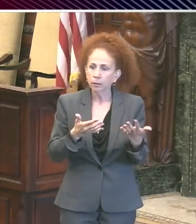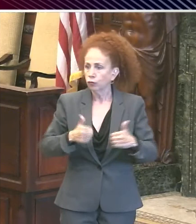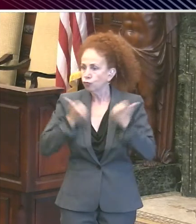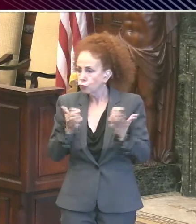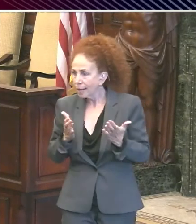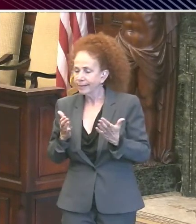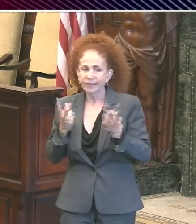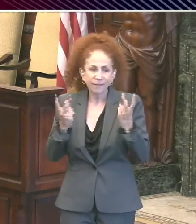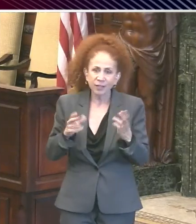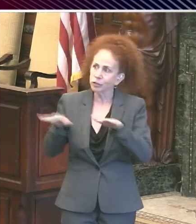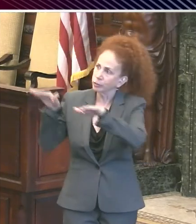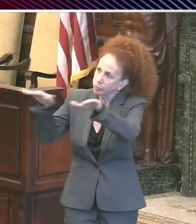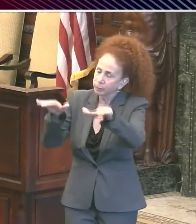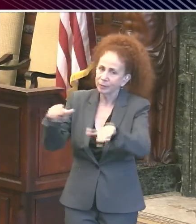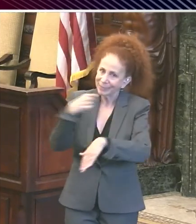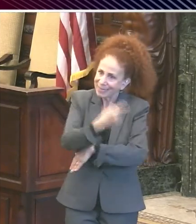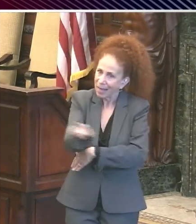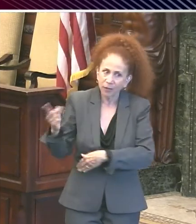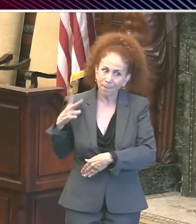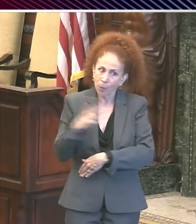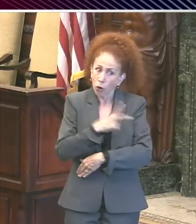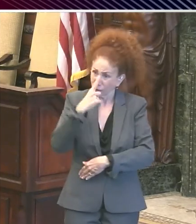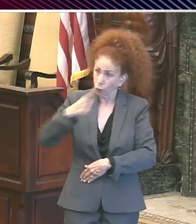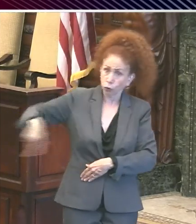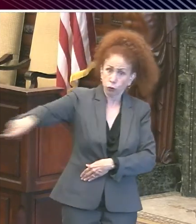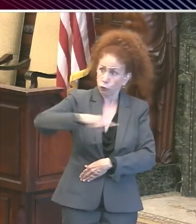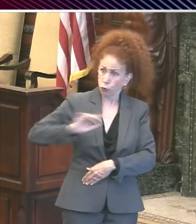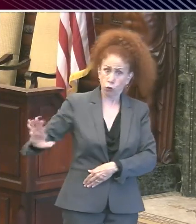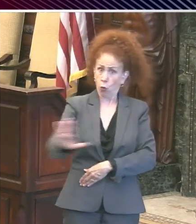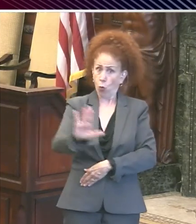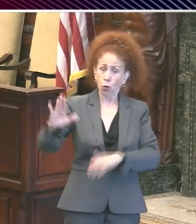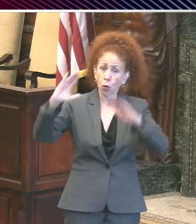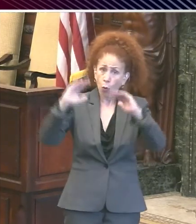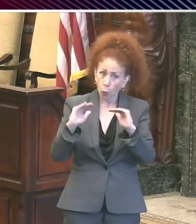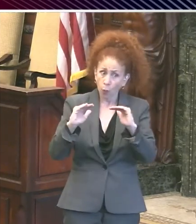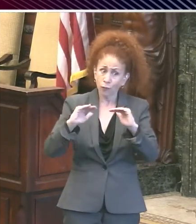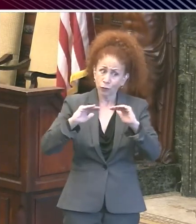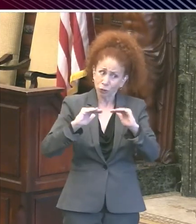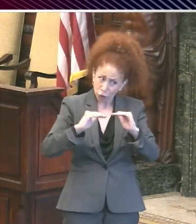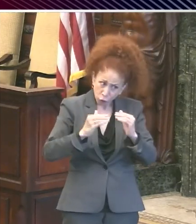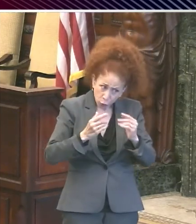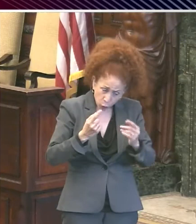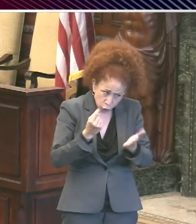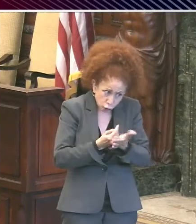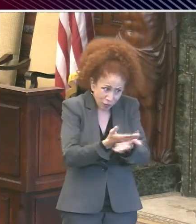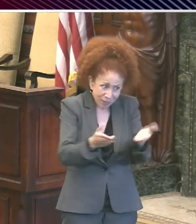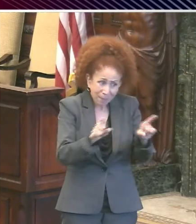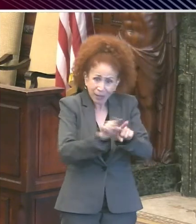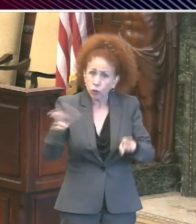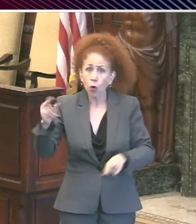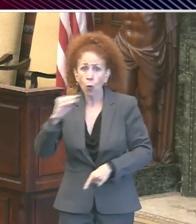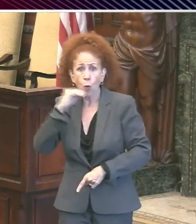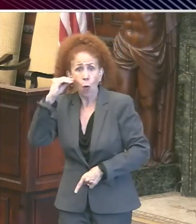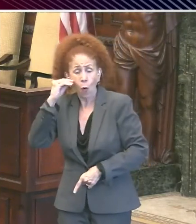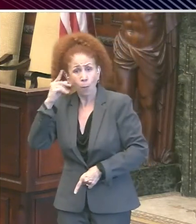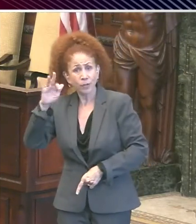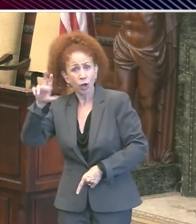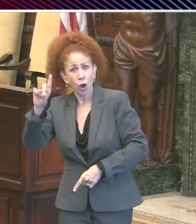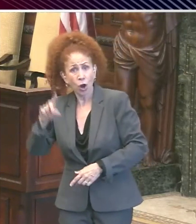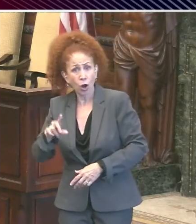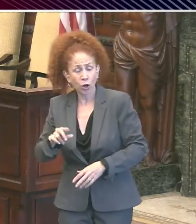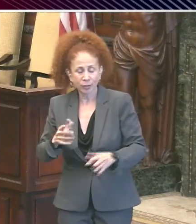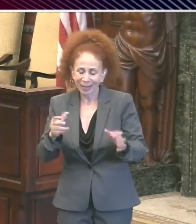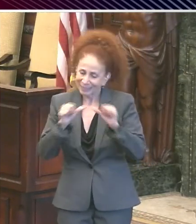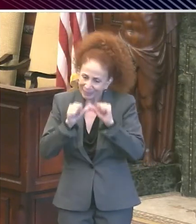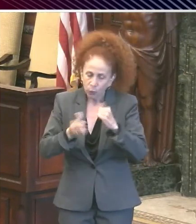and our visitors to say, these parks are yours, and hopefully you treat them like you would treat your own yard, and